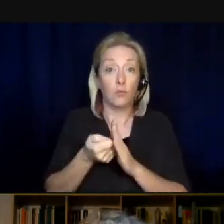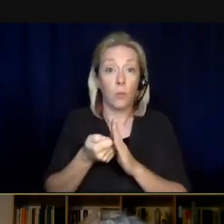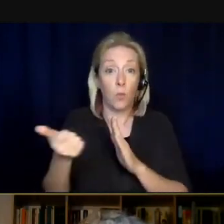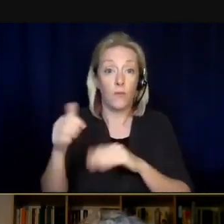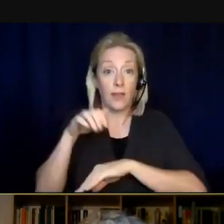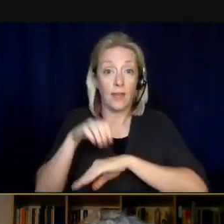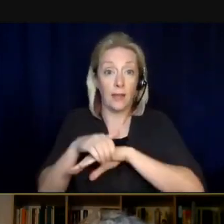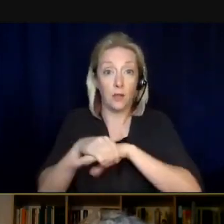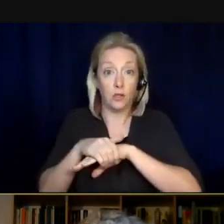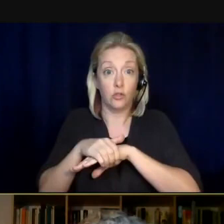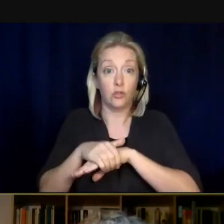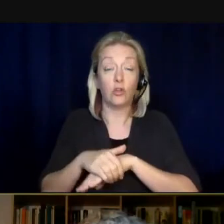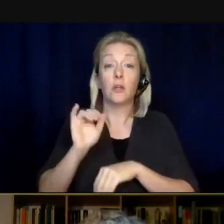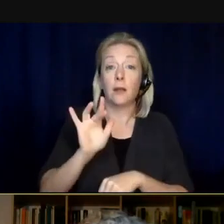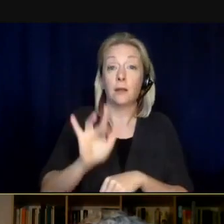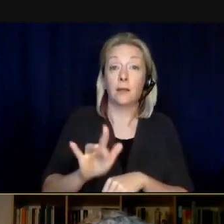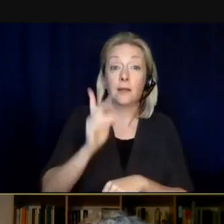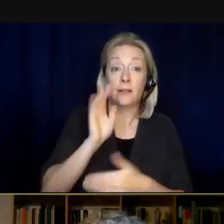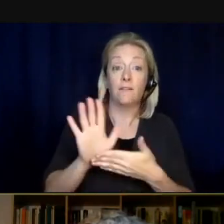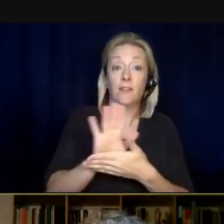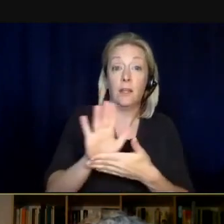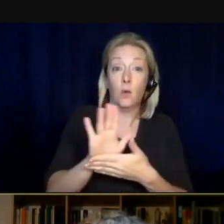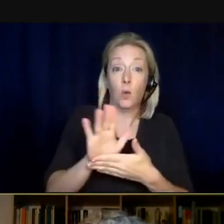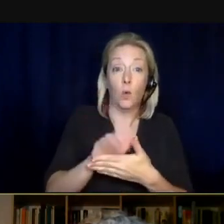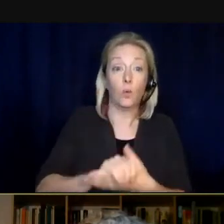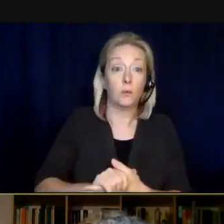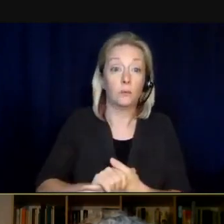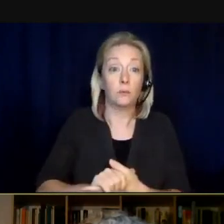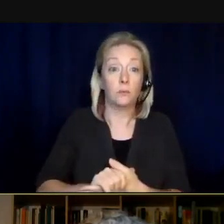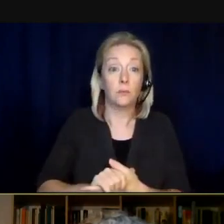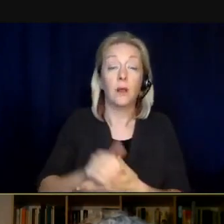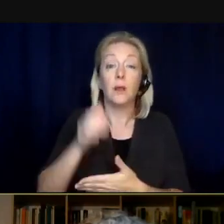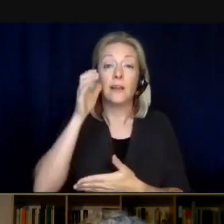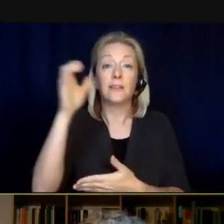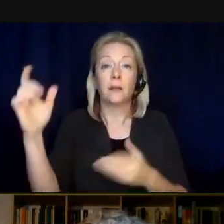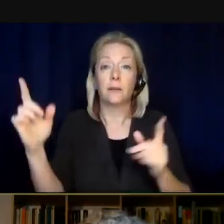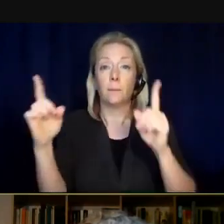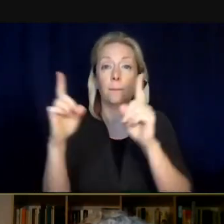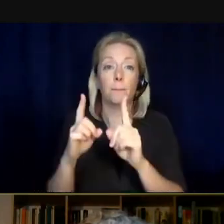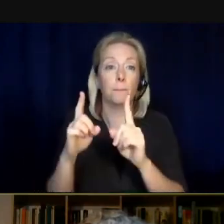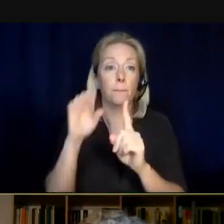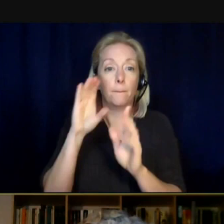the sign video, a concept graphic, an English